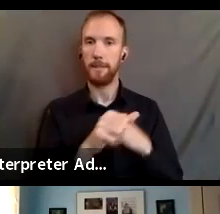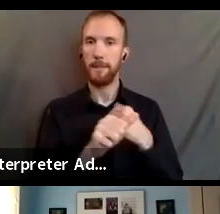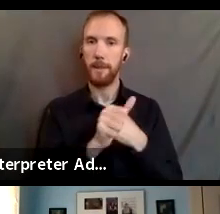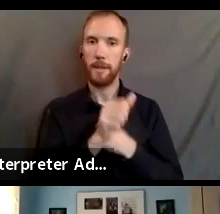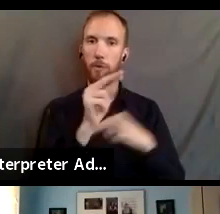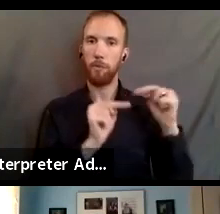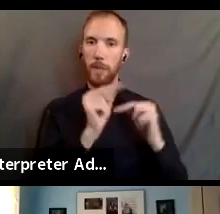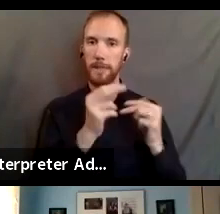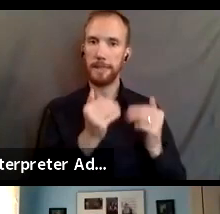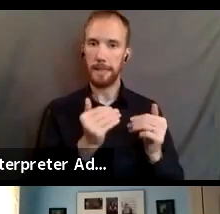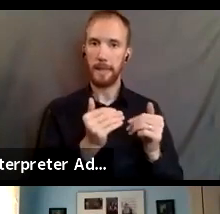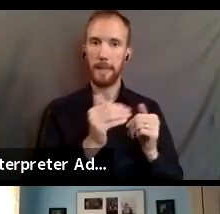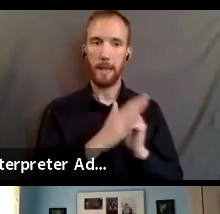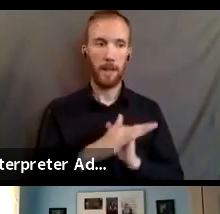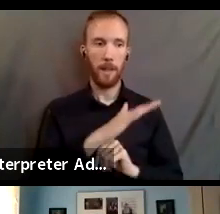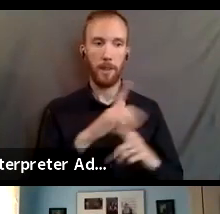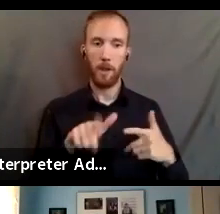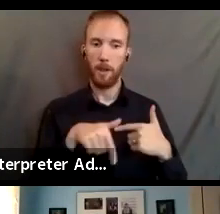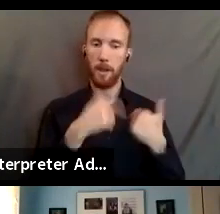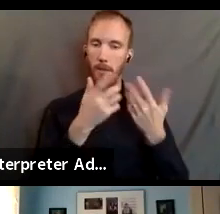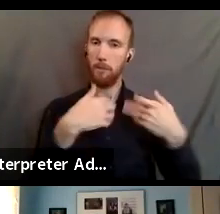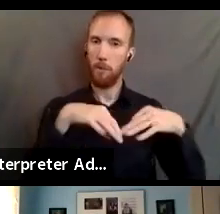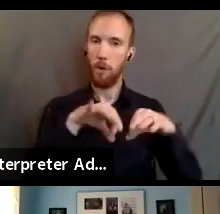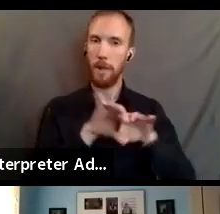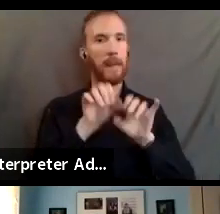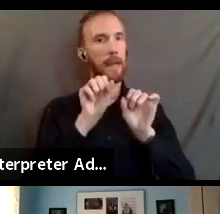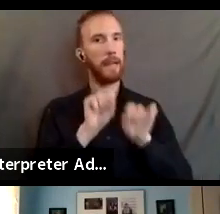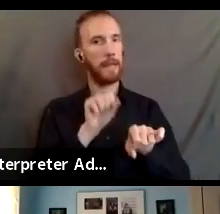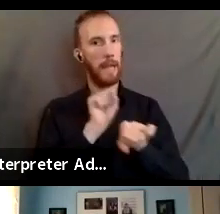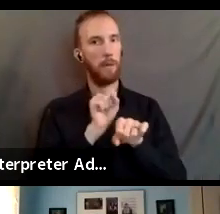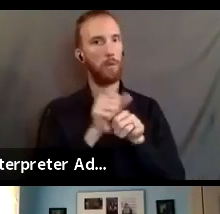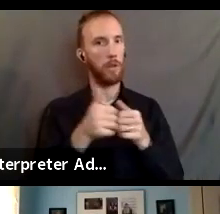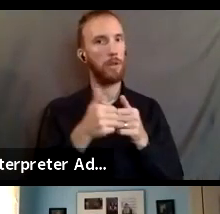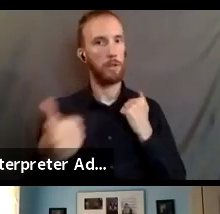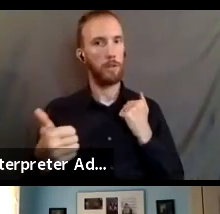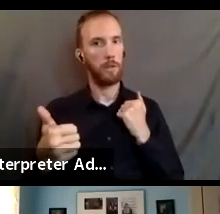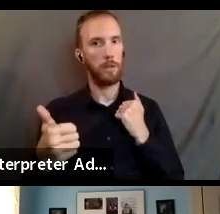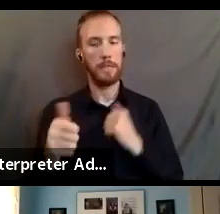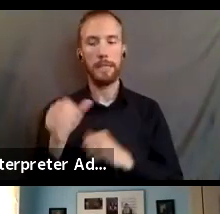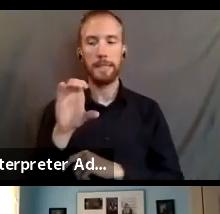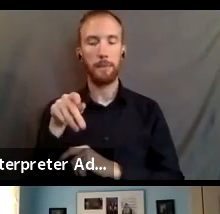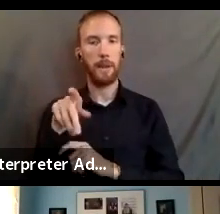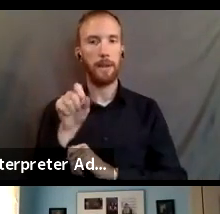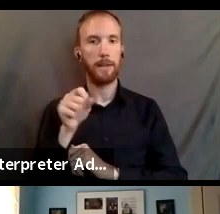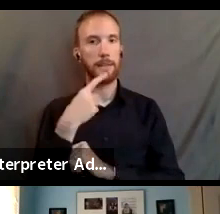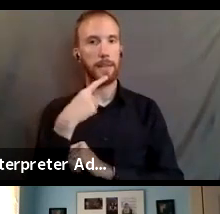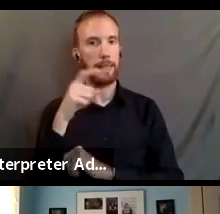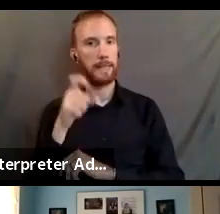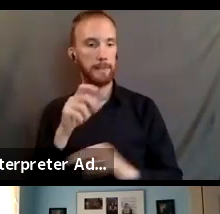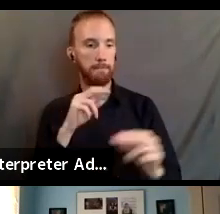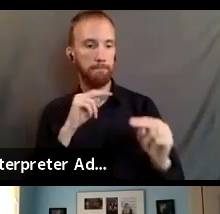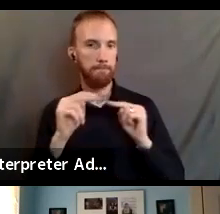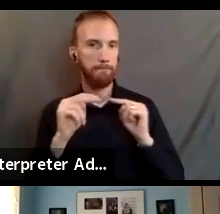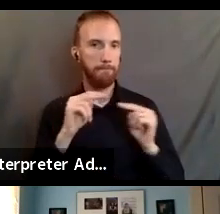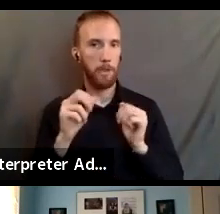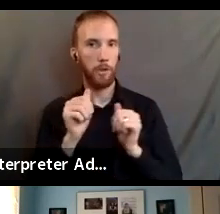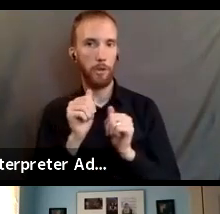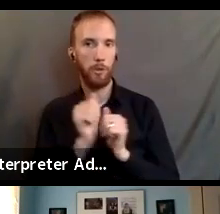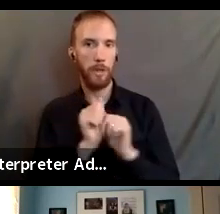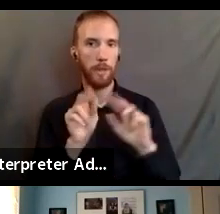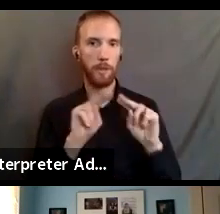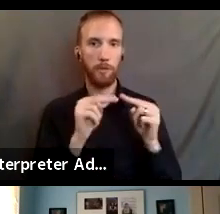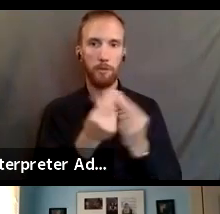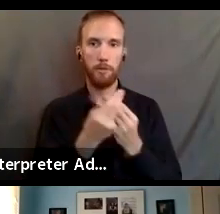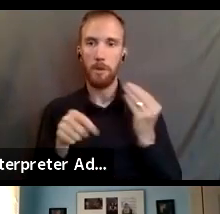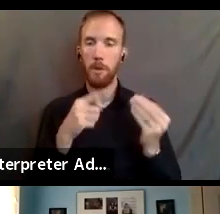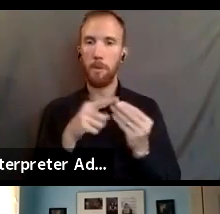do their work remotely isbe has told school districts that they must bargain with unions over remote learning conditions